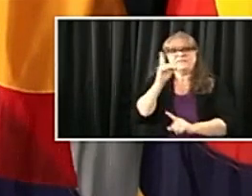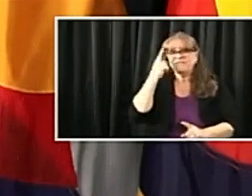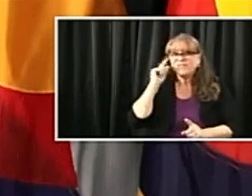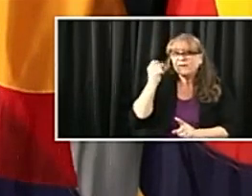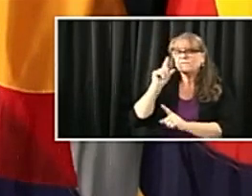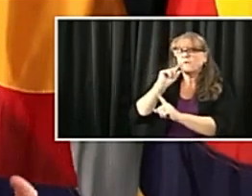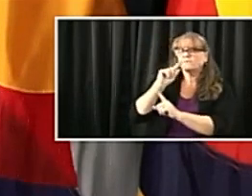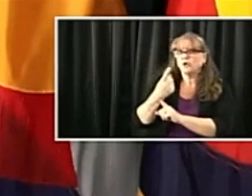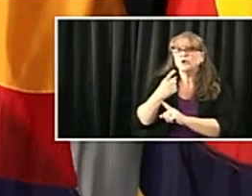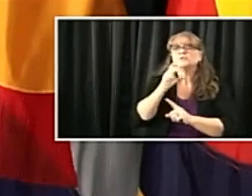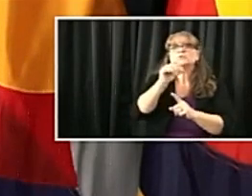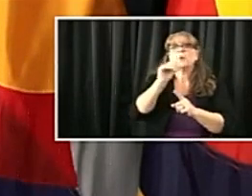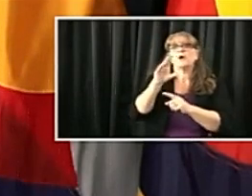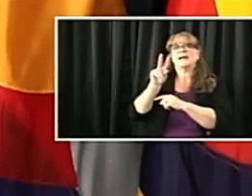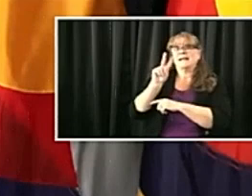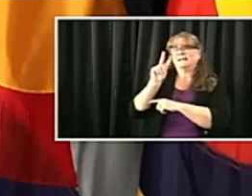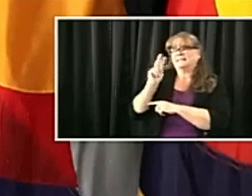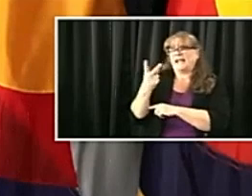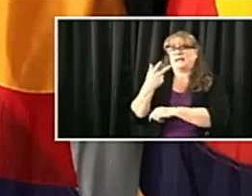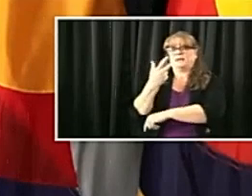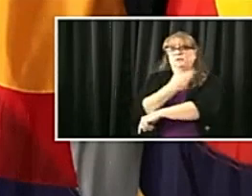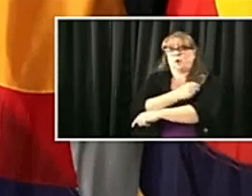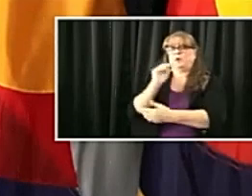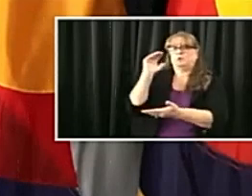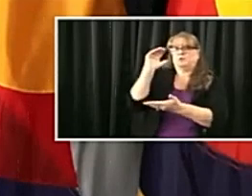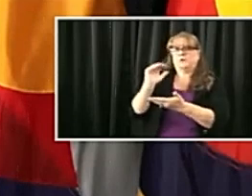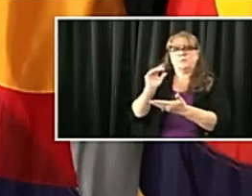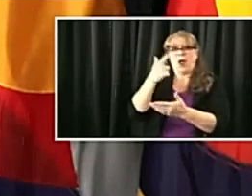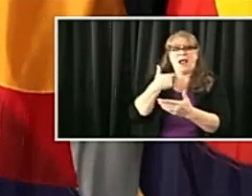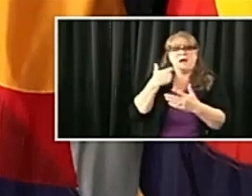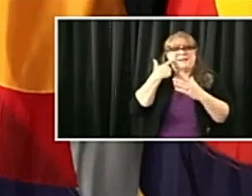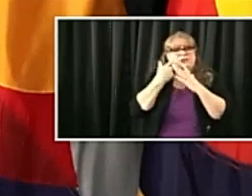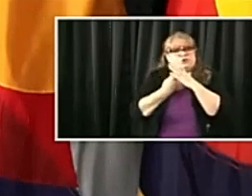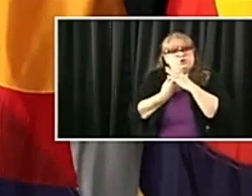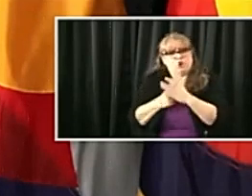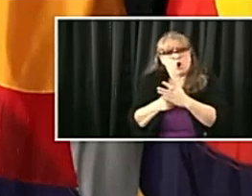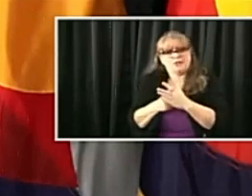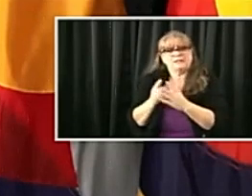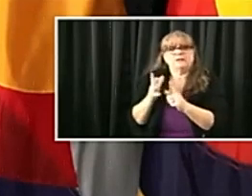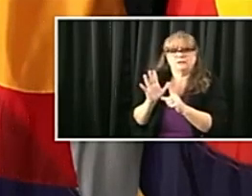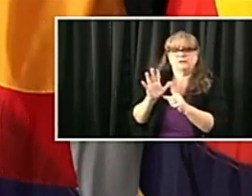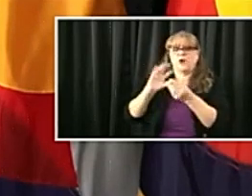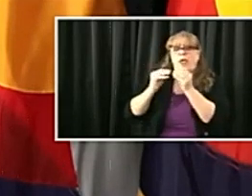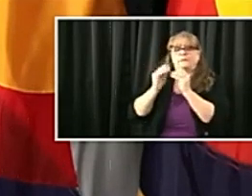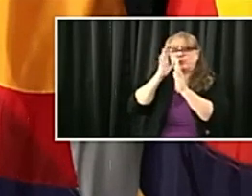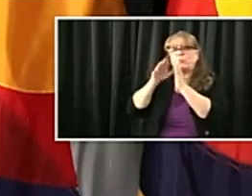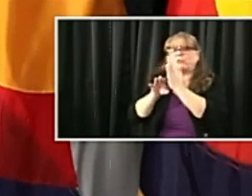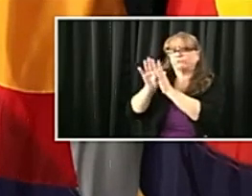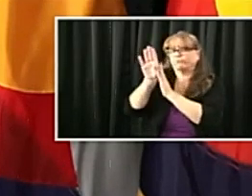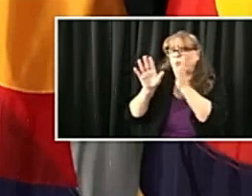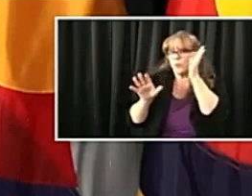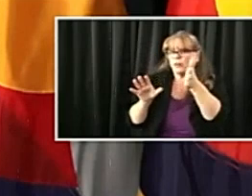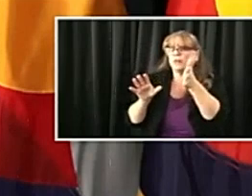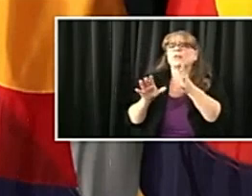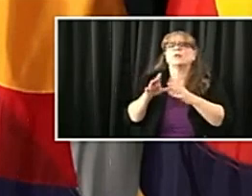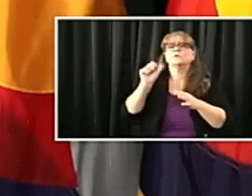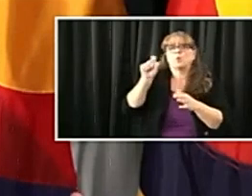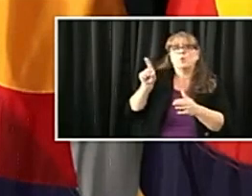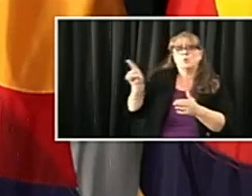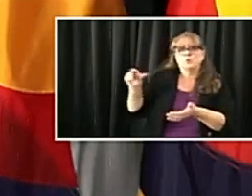of our population. So it's only just starting to have a very small impact on the overall epidemiological data. But Dr. Herlihy will show what that means as more and more